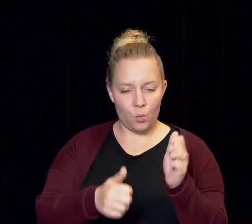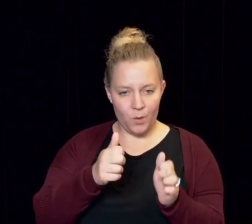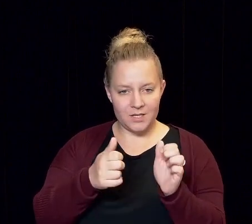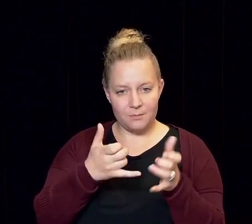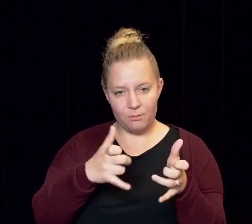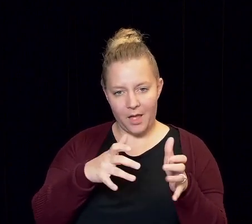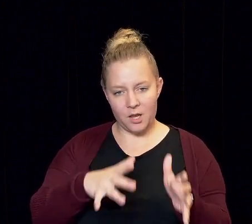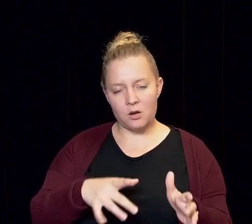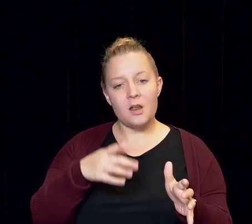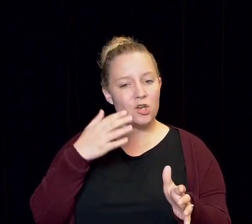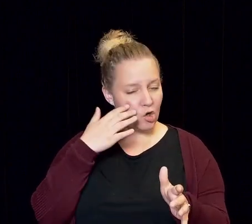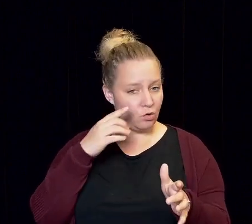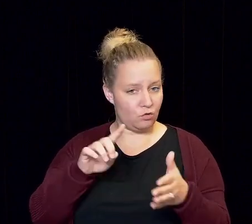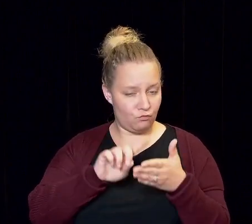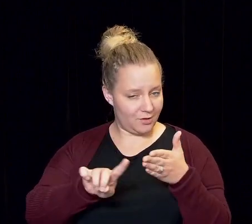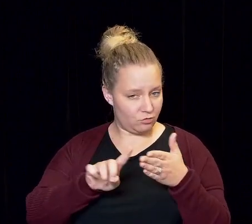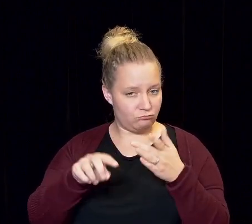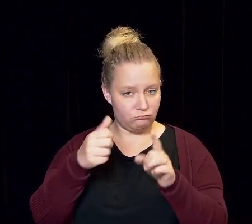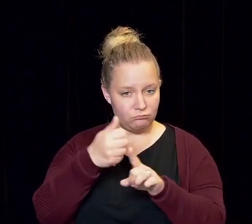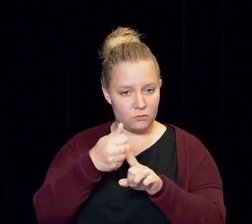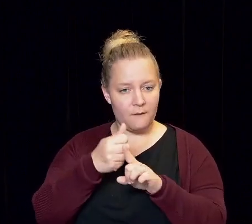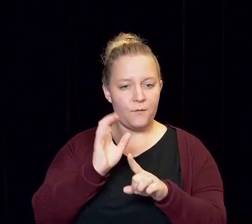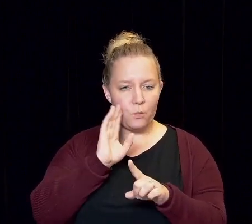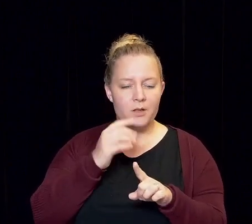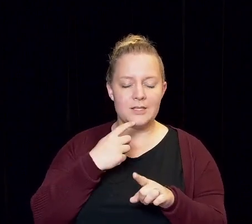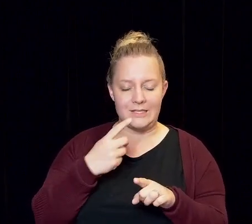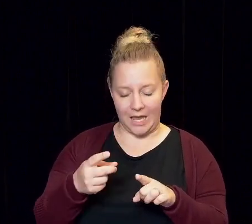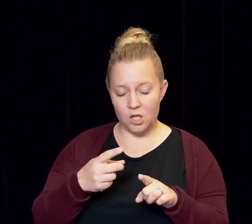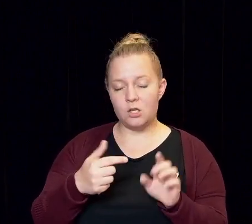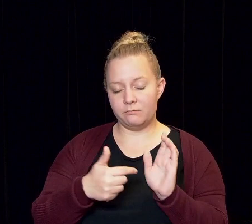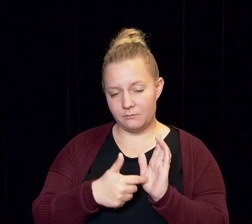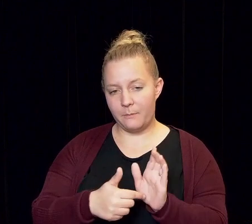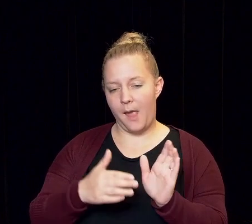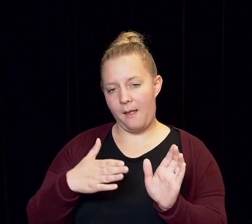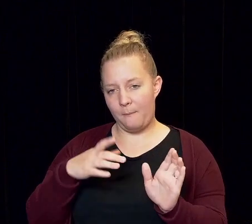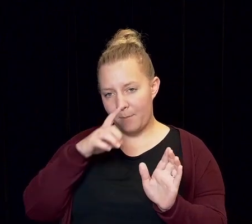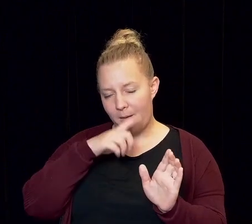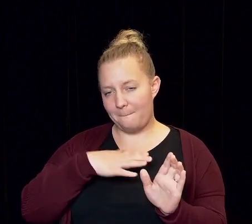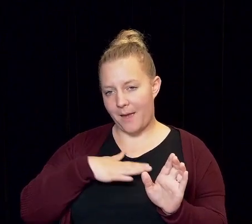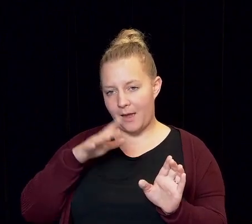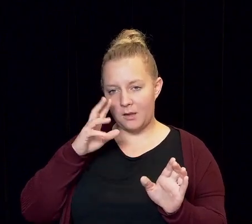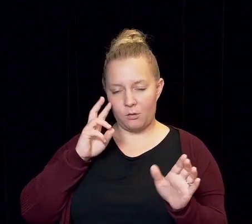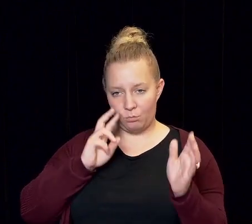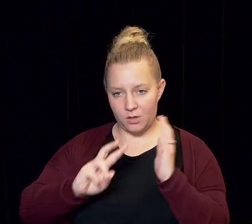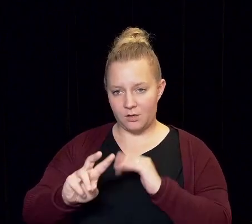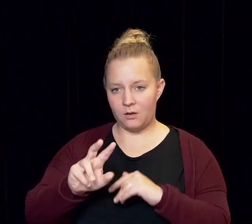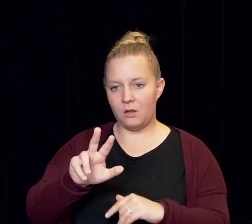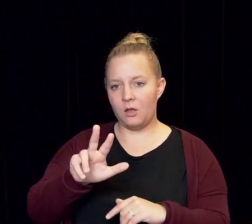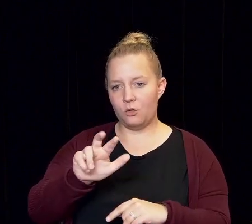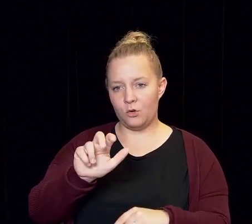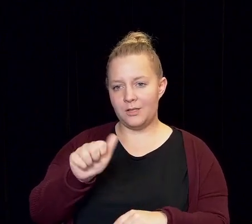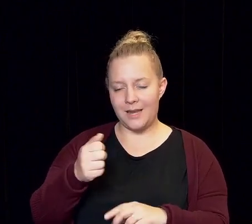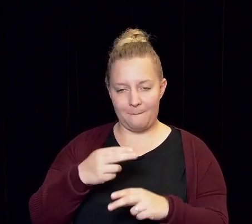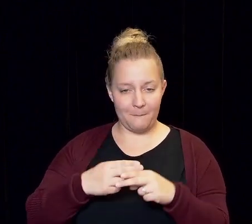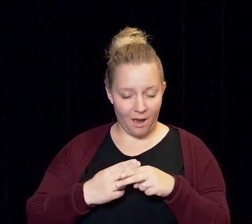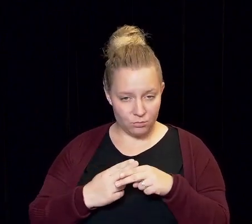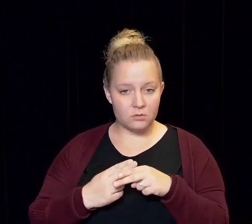up yourself. I will tell you in a sample one, like we'll pretend that my prediction was 310